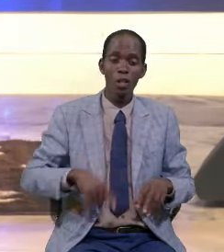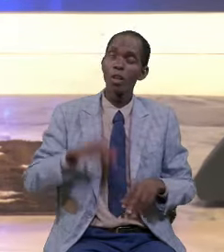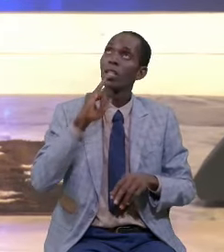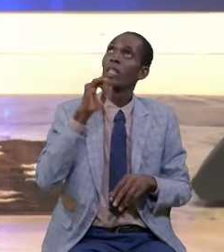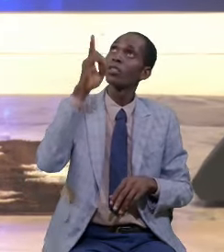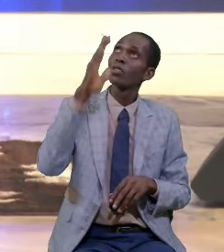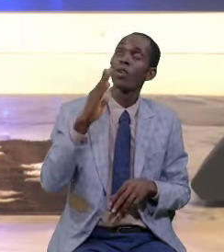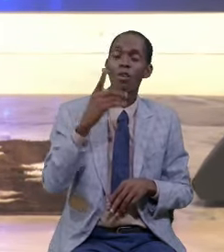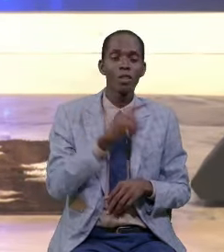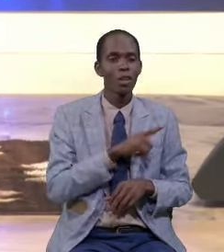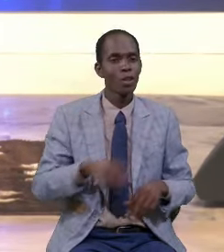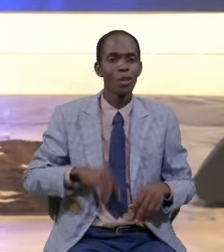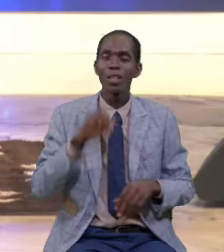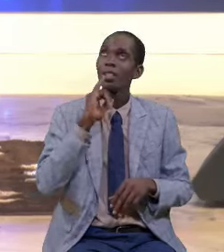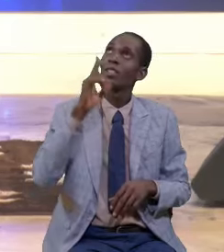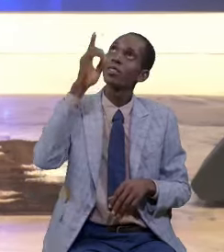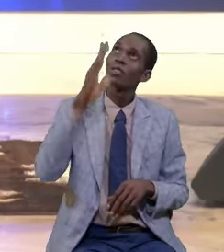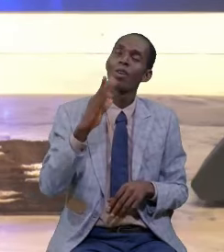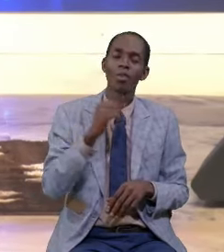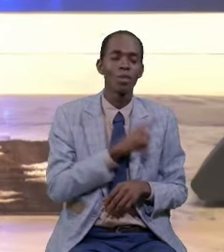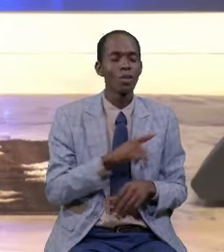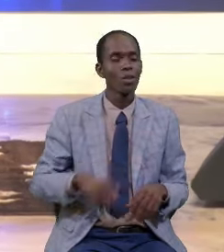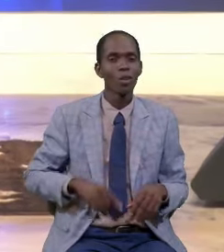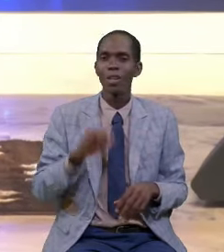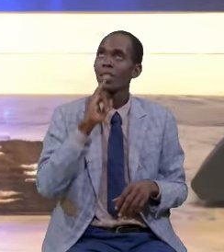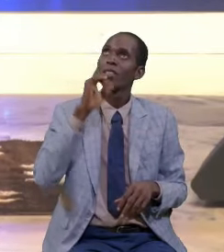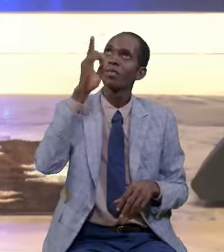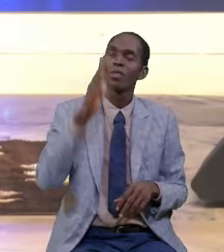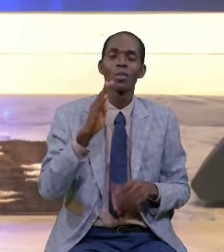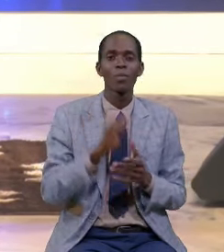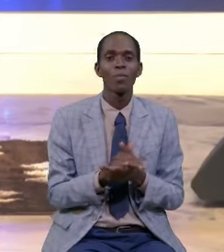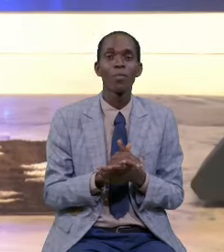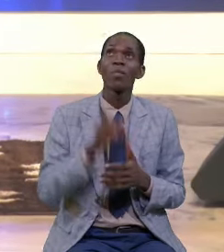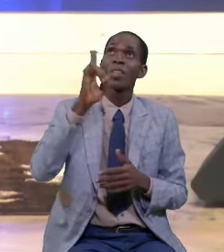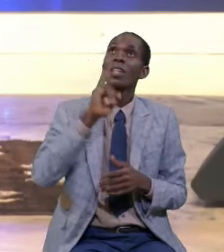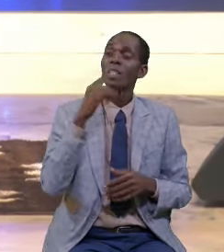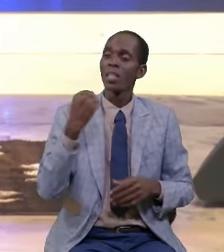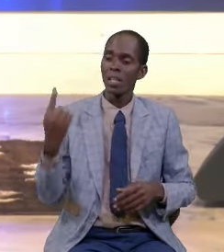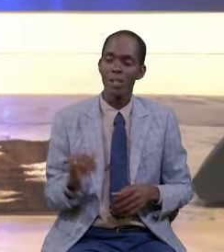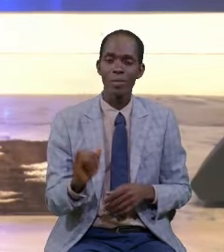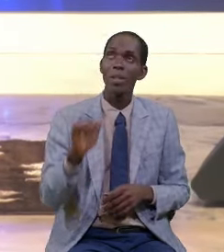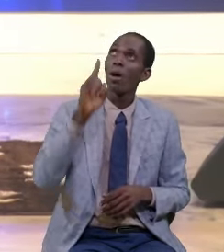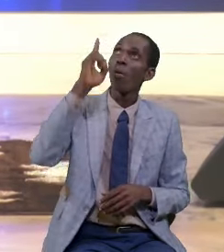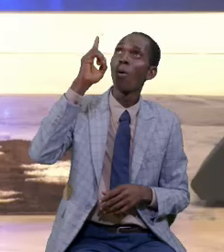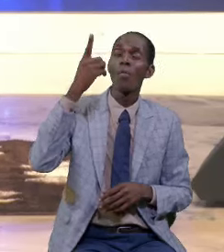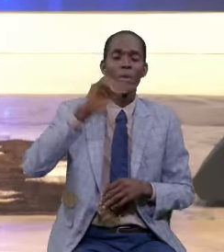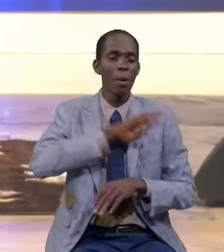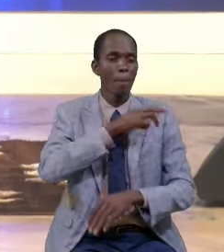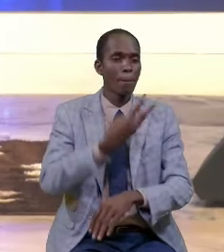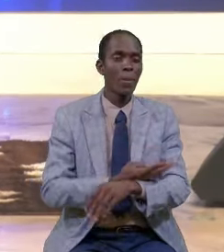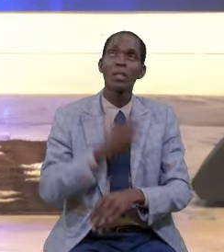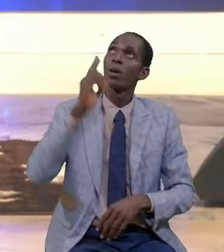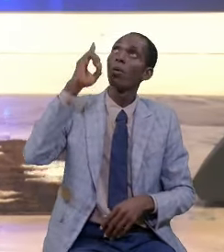God. The Lord is God. He's the eternal one. He's the mighty one.